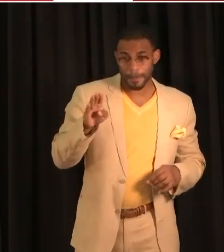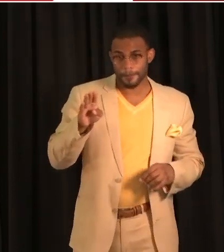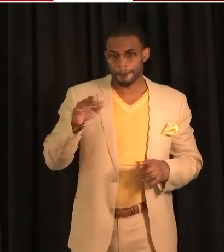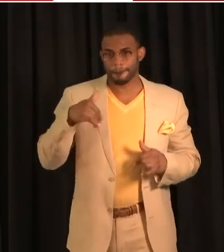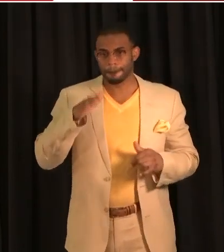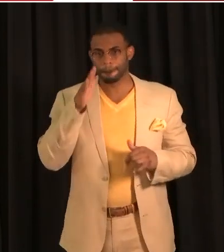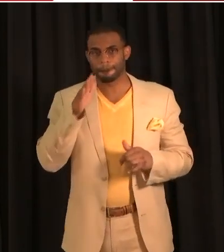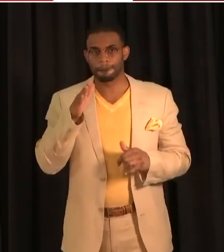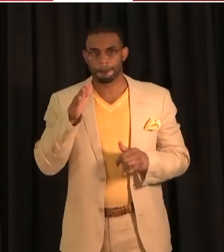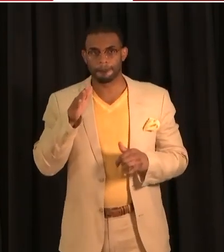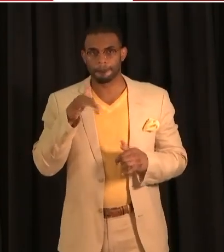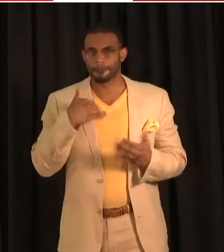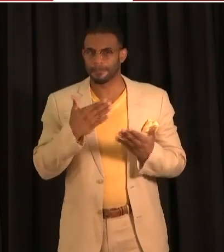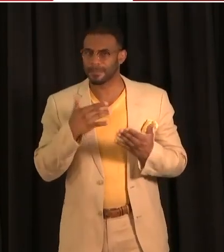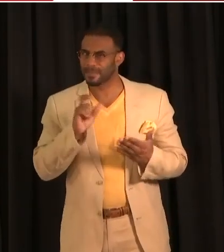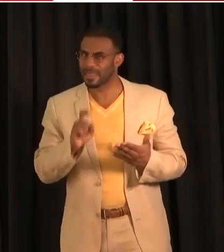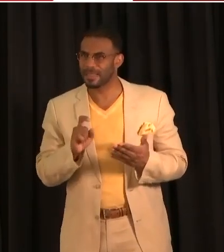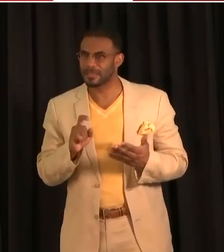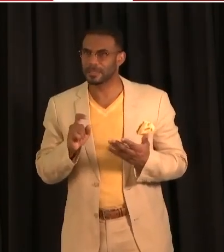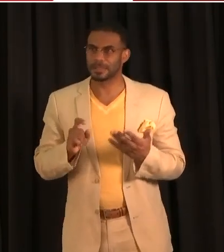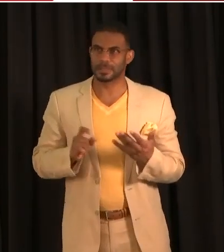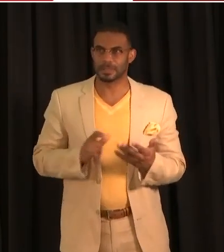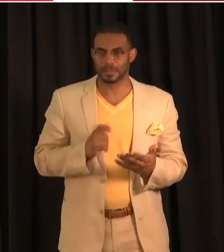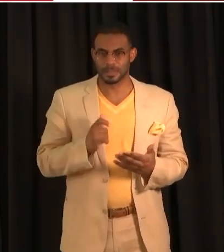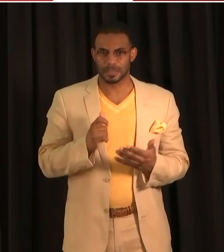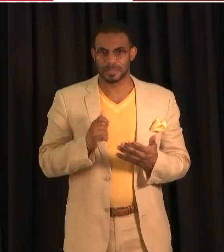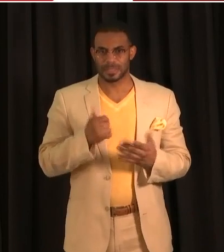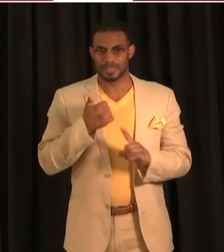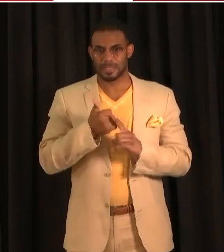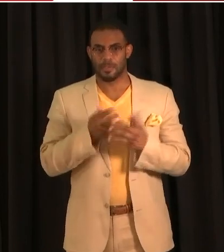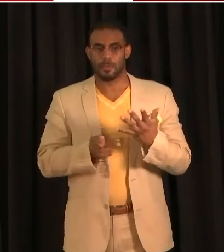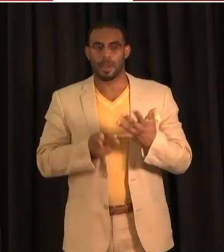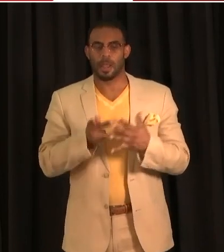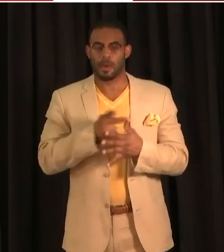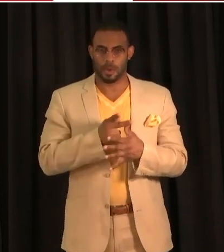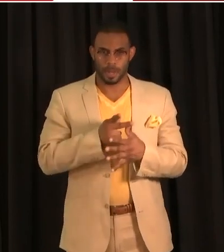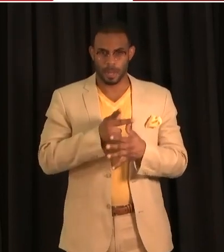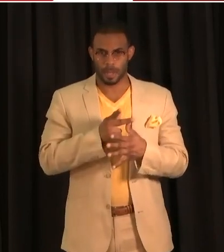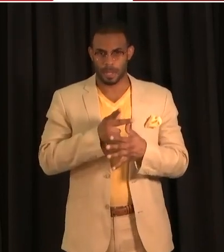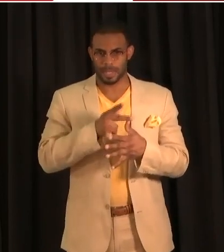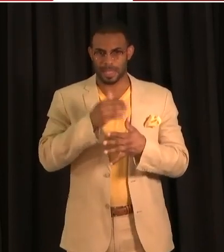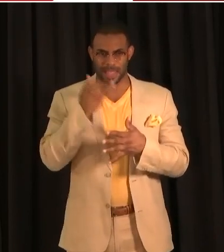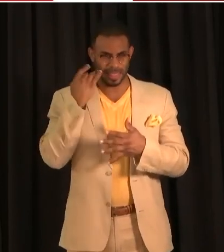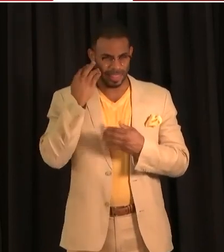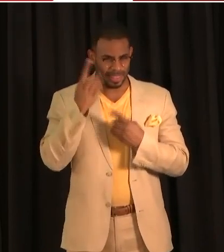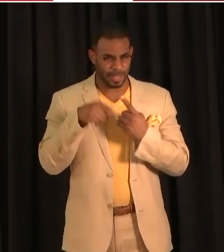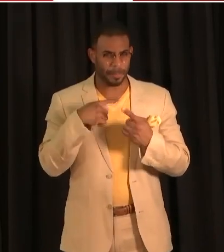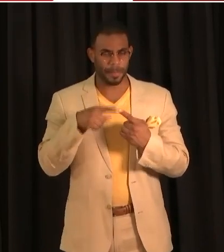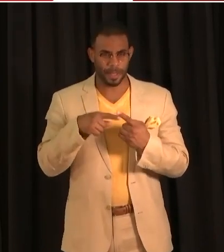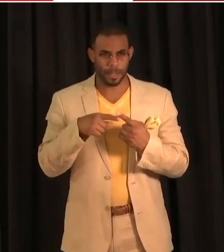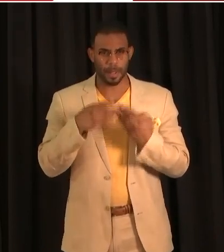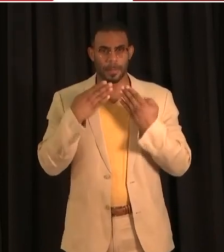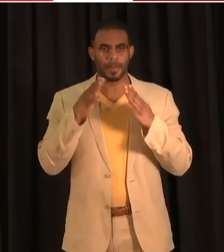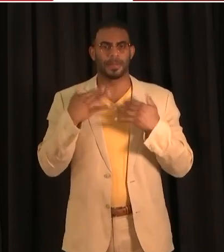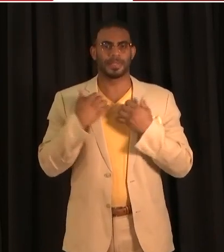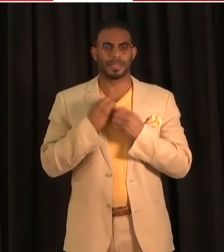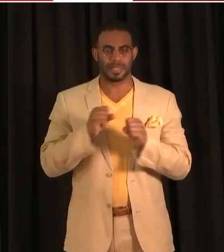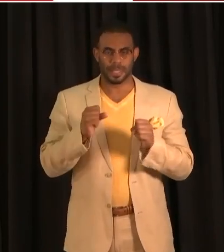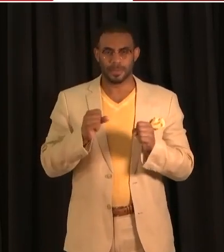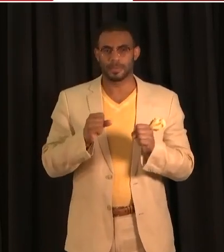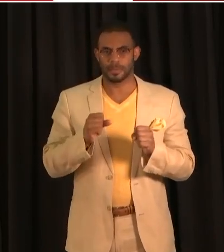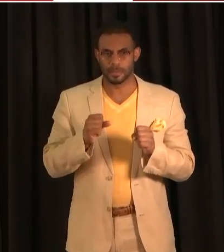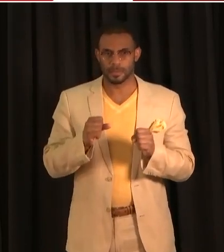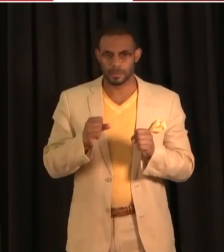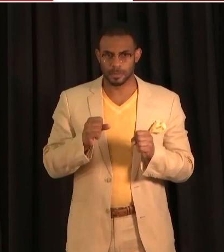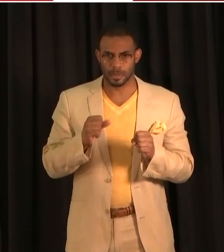1B, we may have to sub-prioritize that group and think about the public